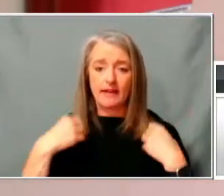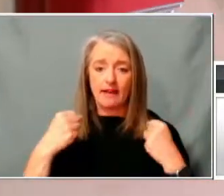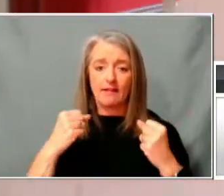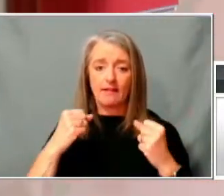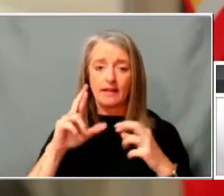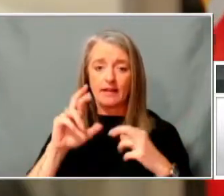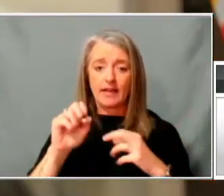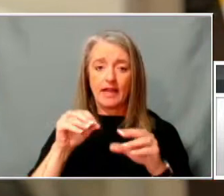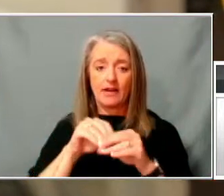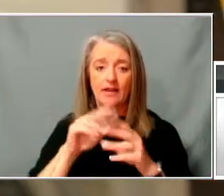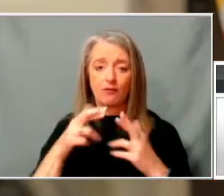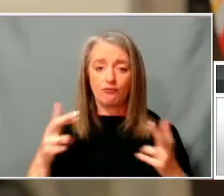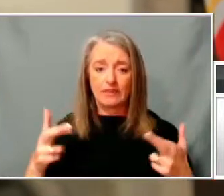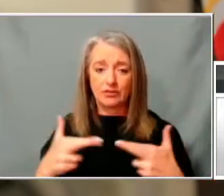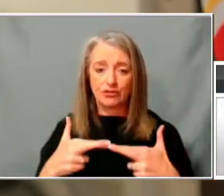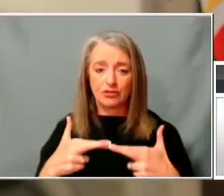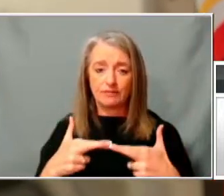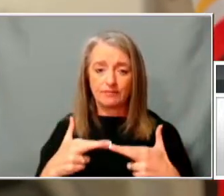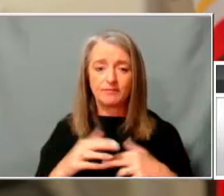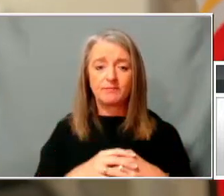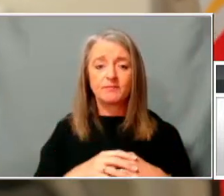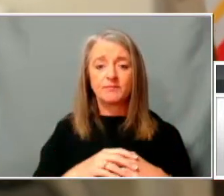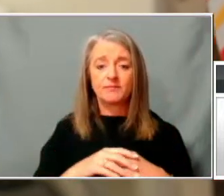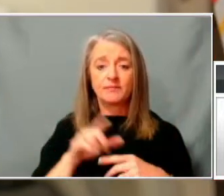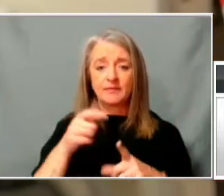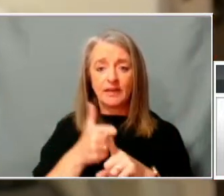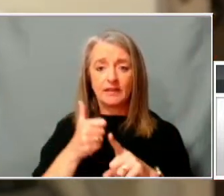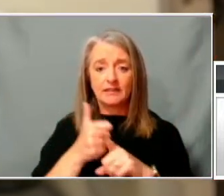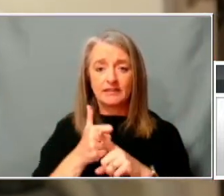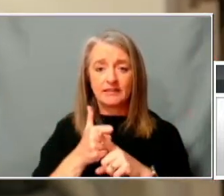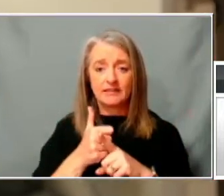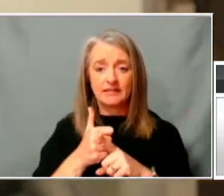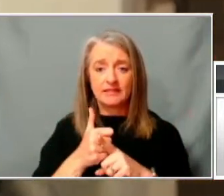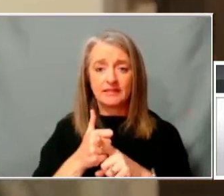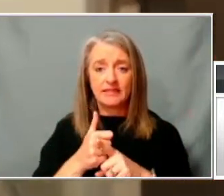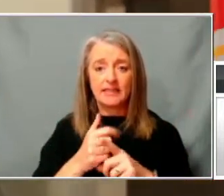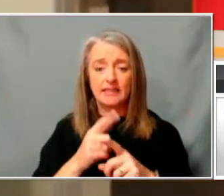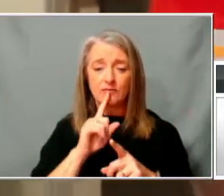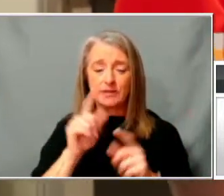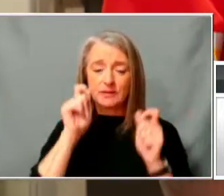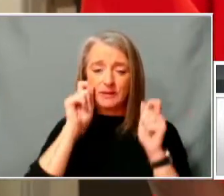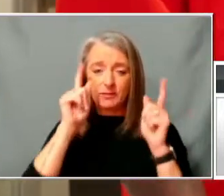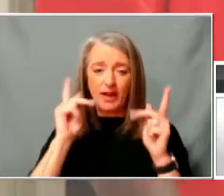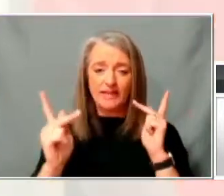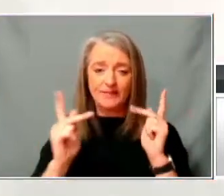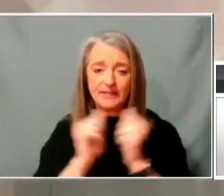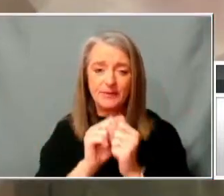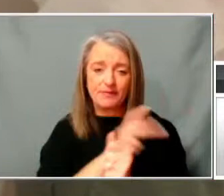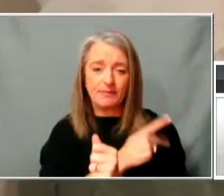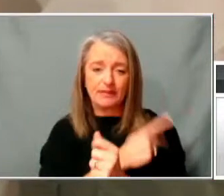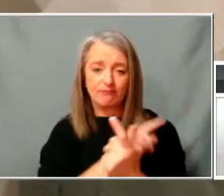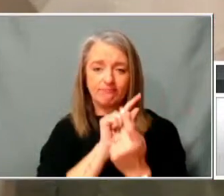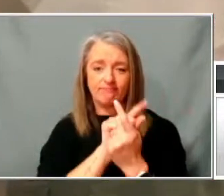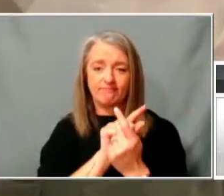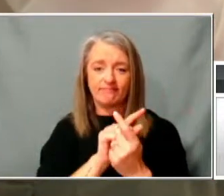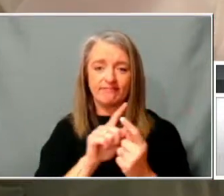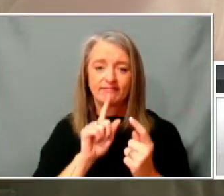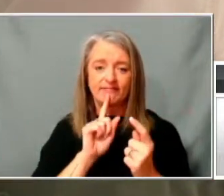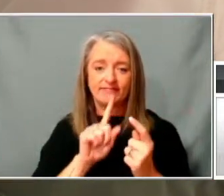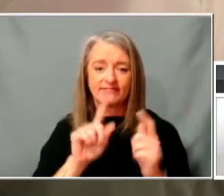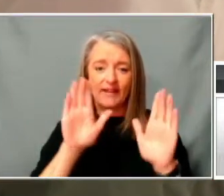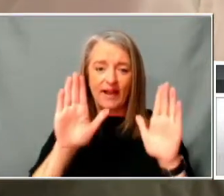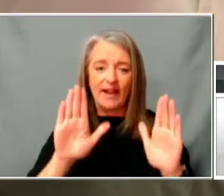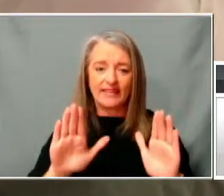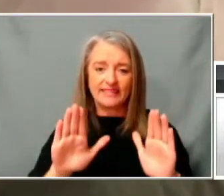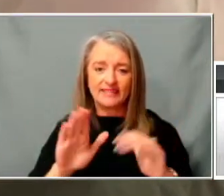region. And Isaiah made the days of some of the patients with his surprise visit. This is definitely an awesome highlight, man.